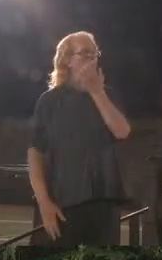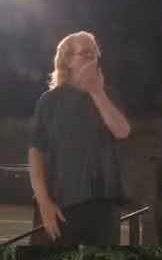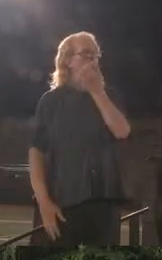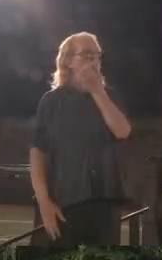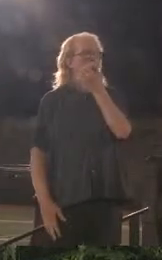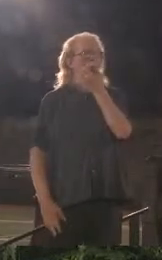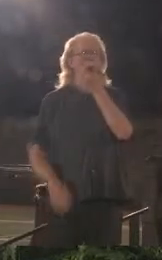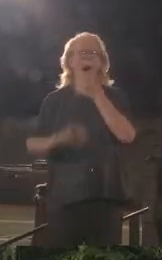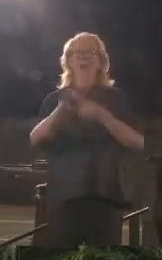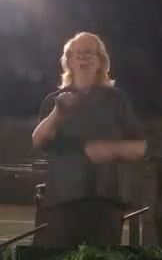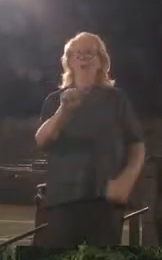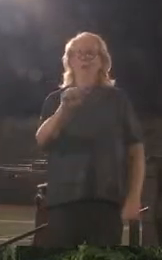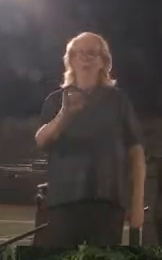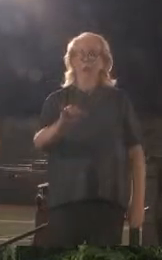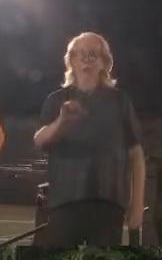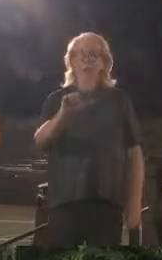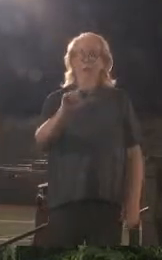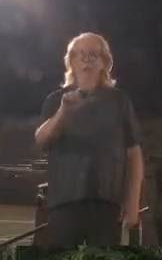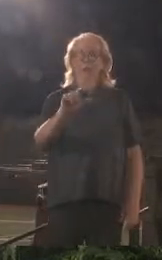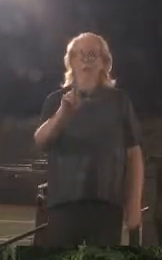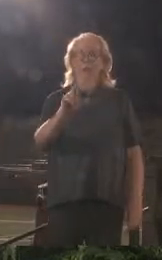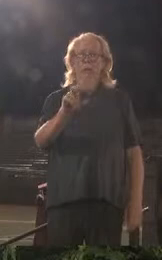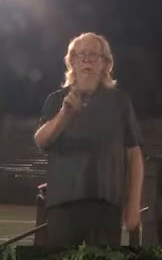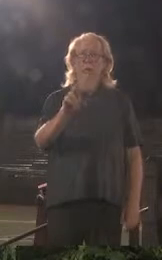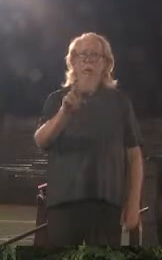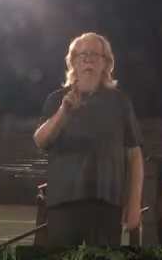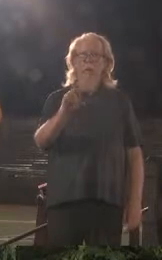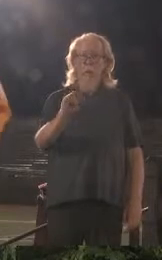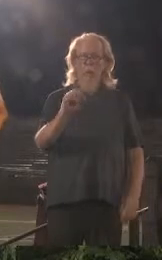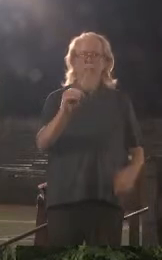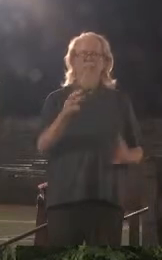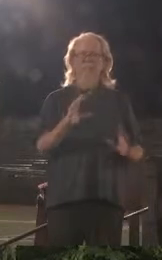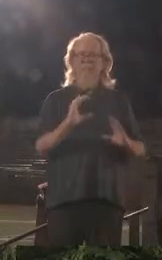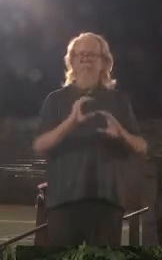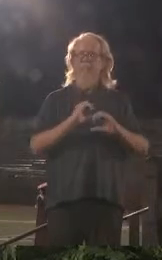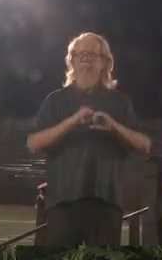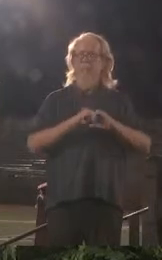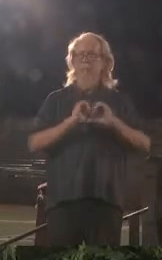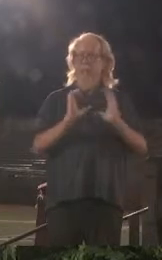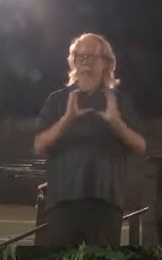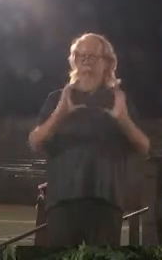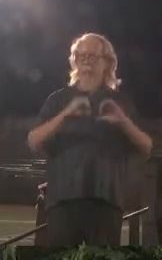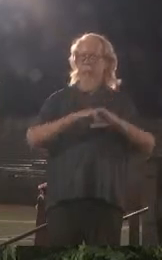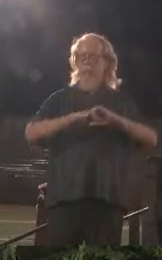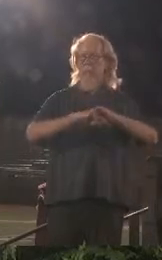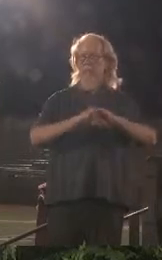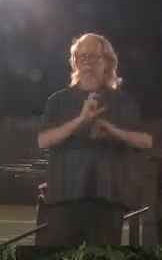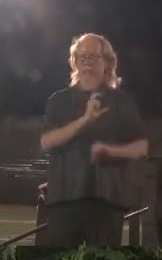J. Edward Guerrero earned a certification as a security officer.